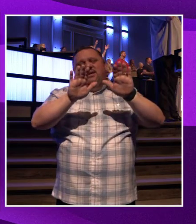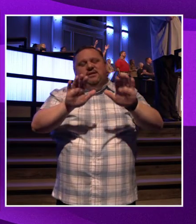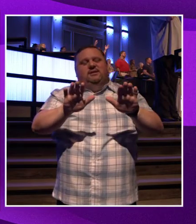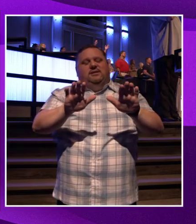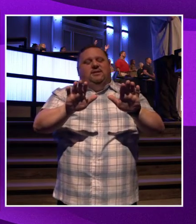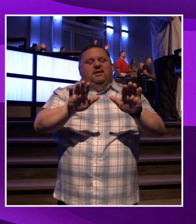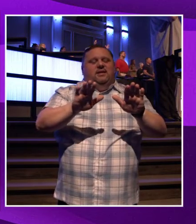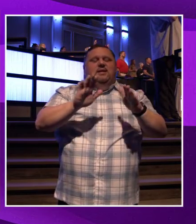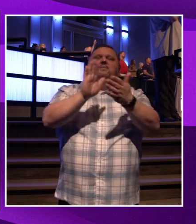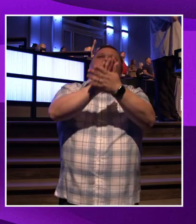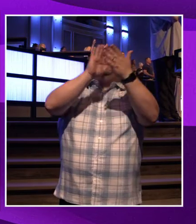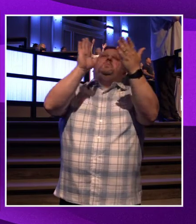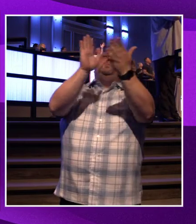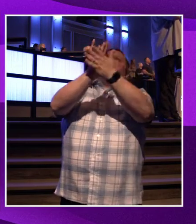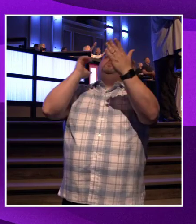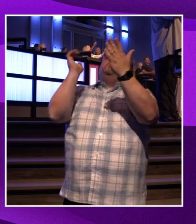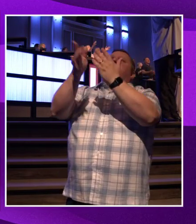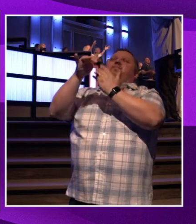majesty,